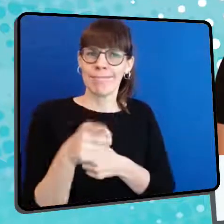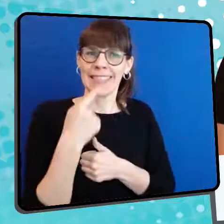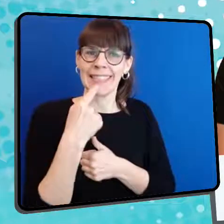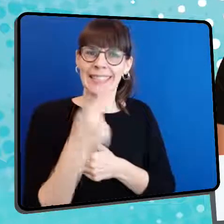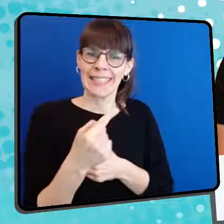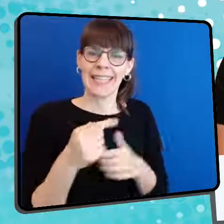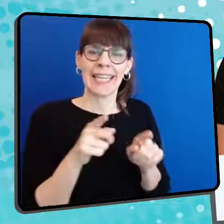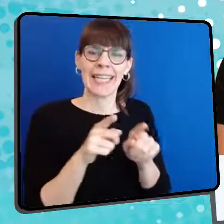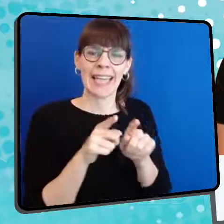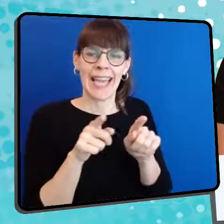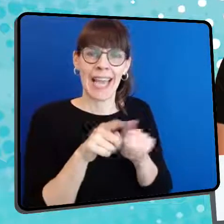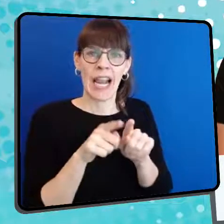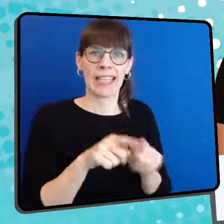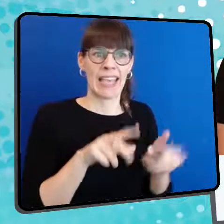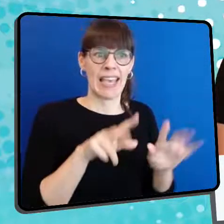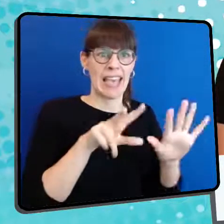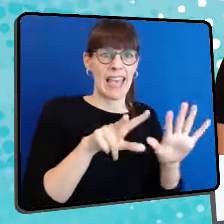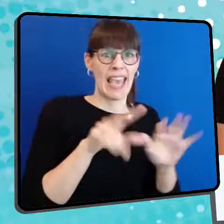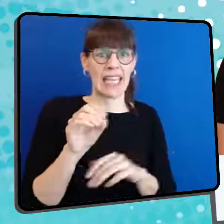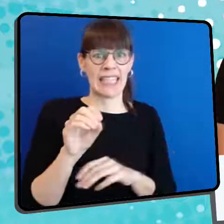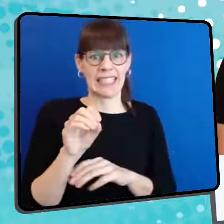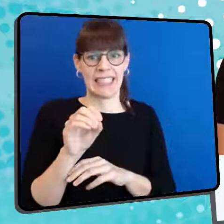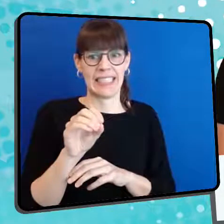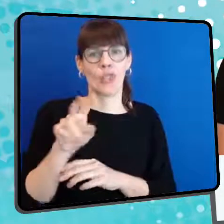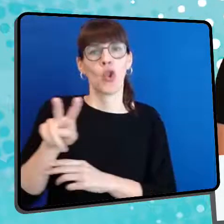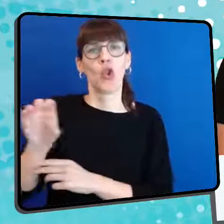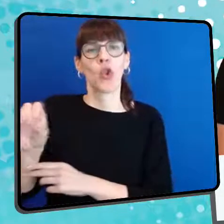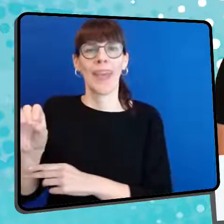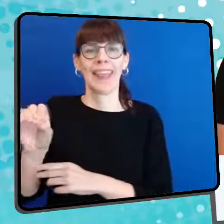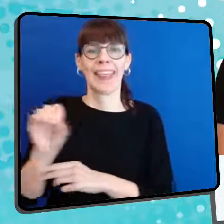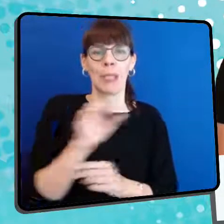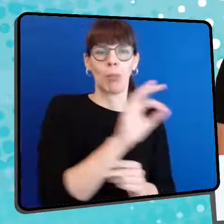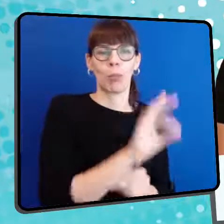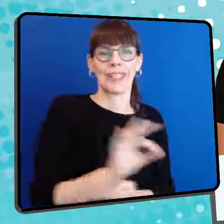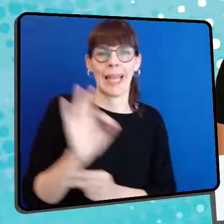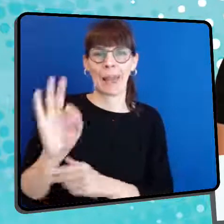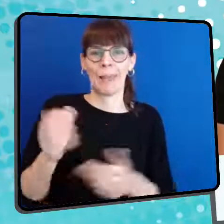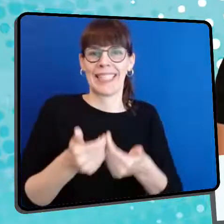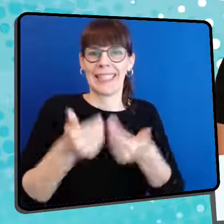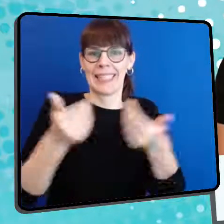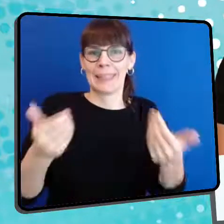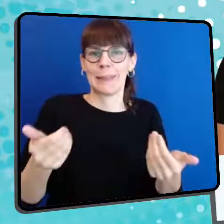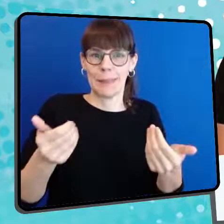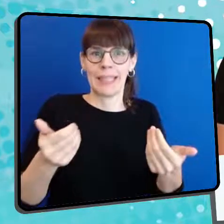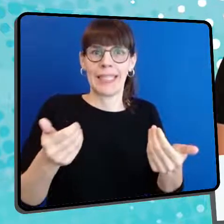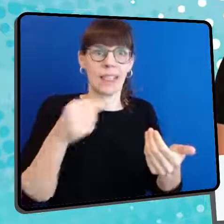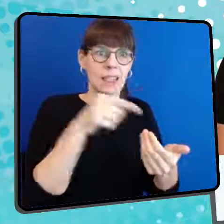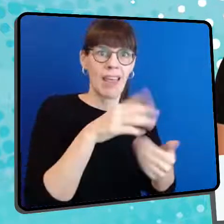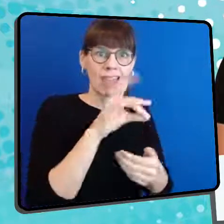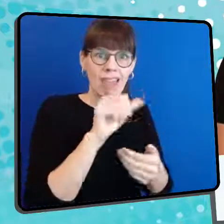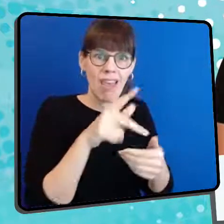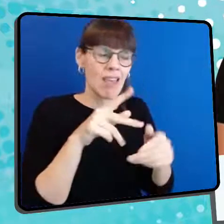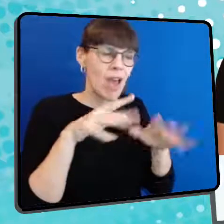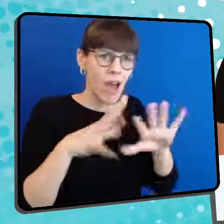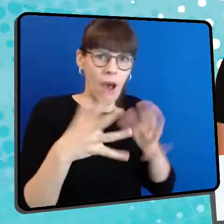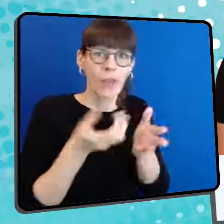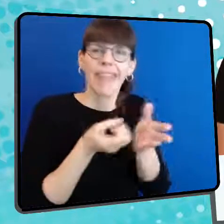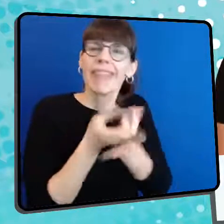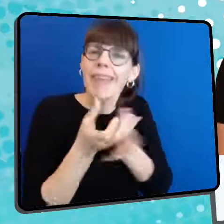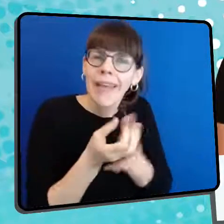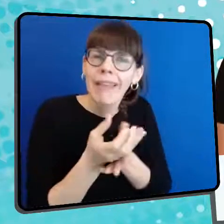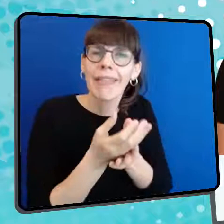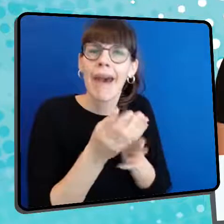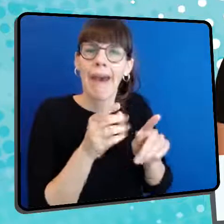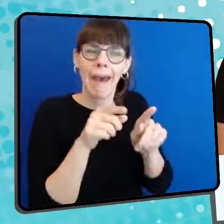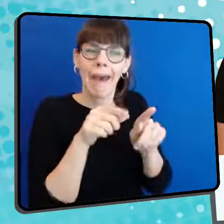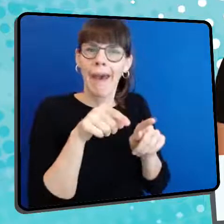80-20 split of how much time you spend on data processing versus the exciting part that we all enjoy,